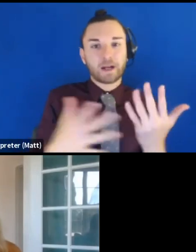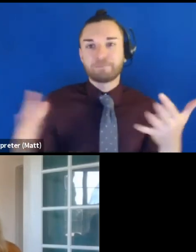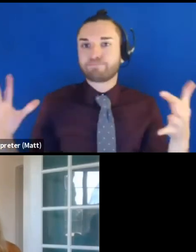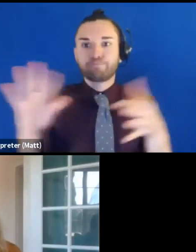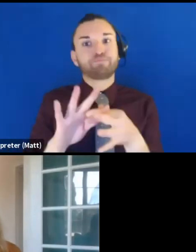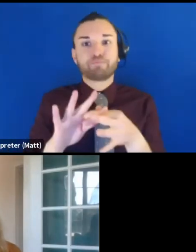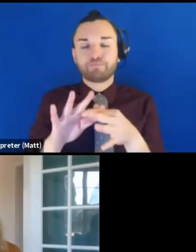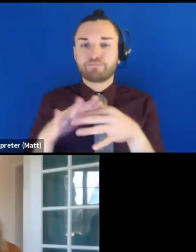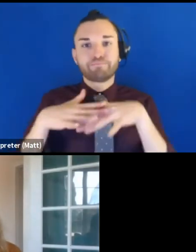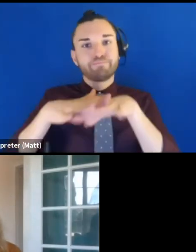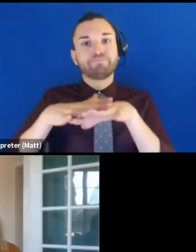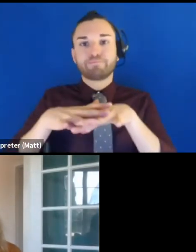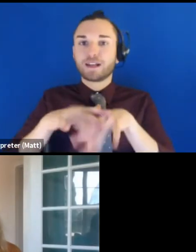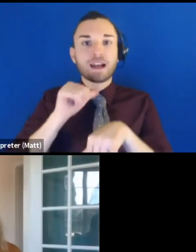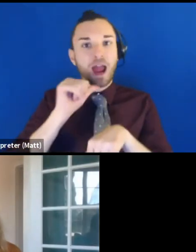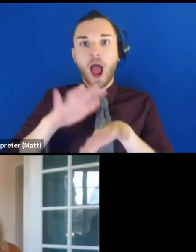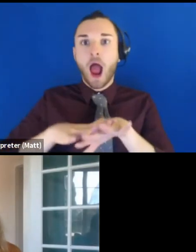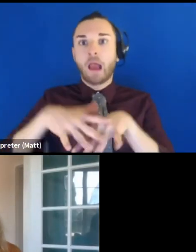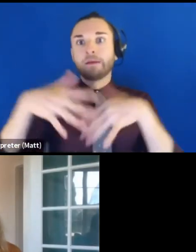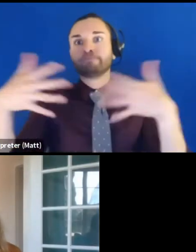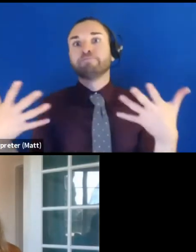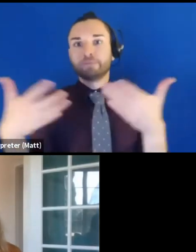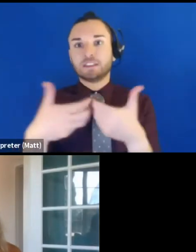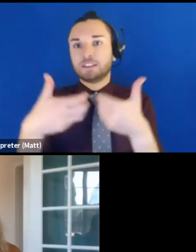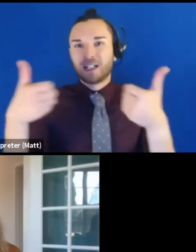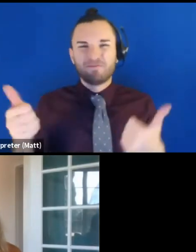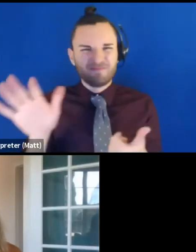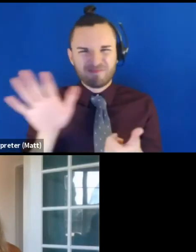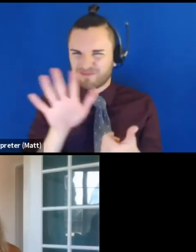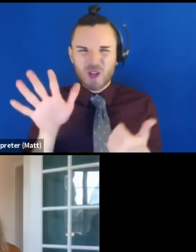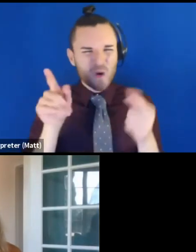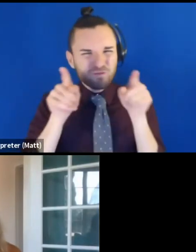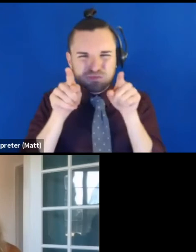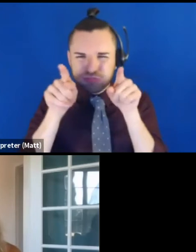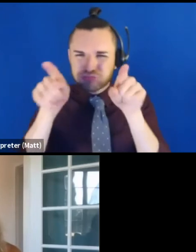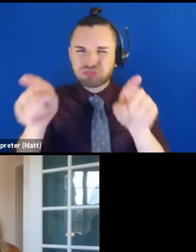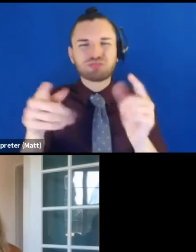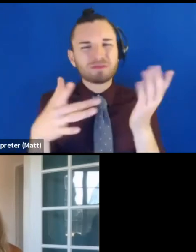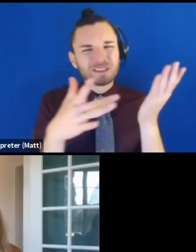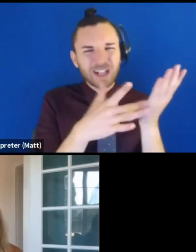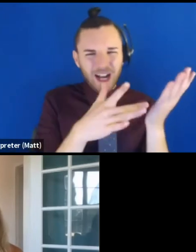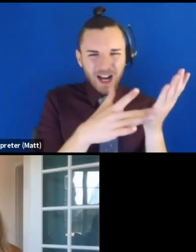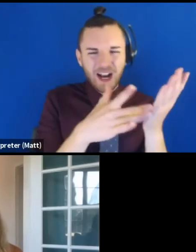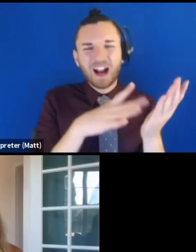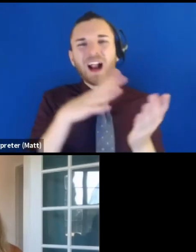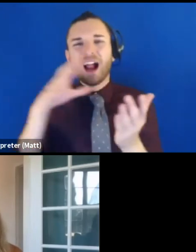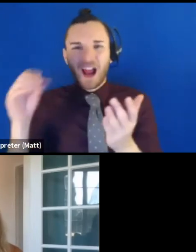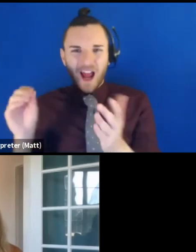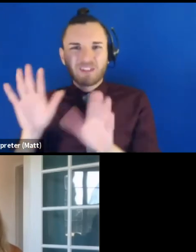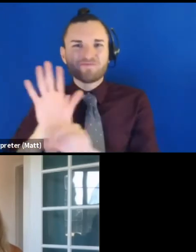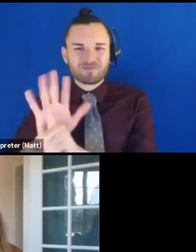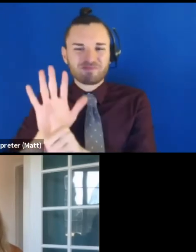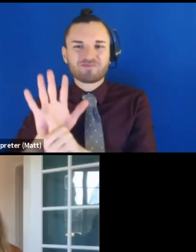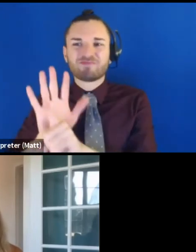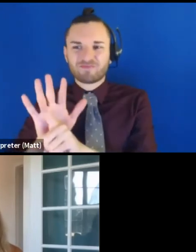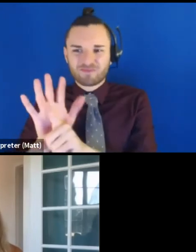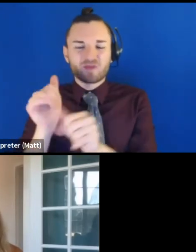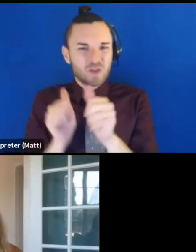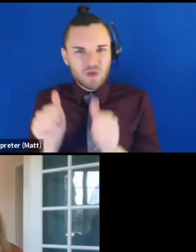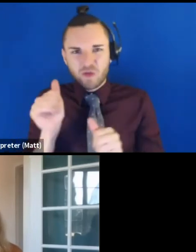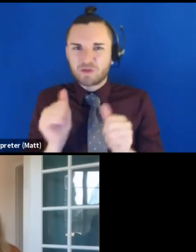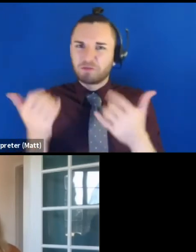that the range of, you know, a lot of this stuff started with the emergence of small cable